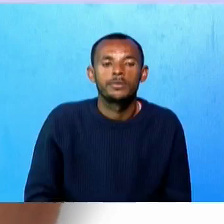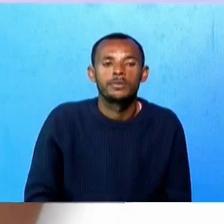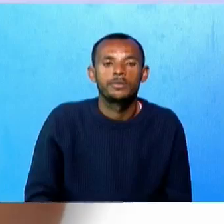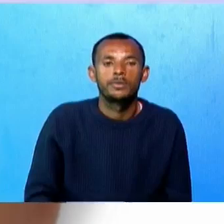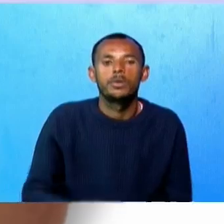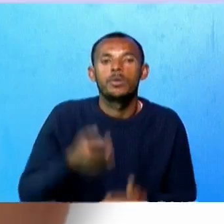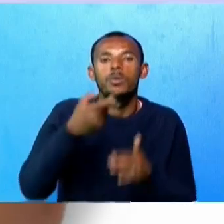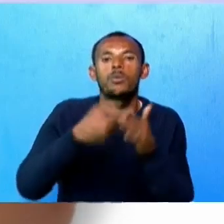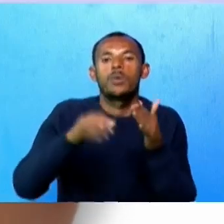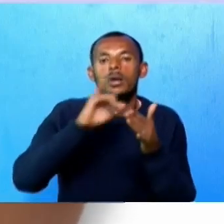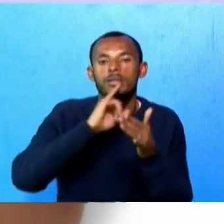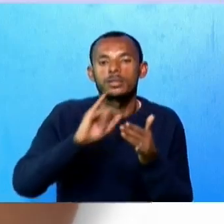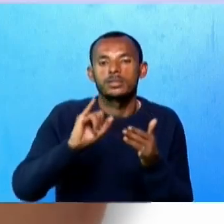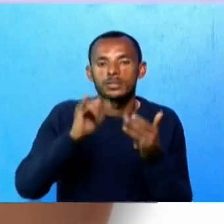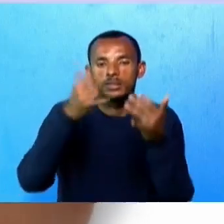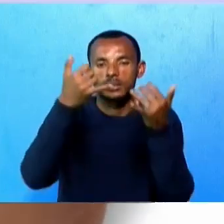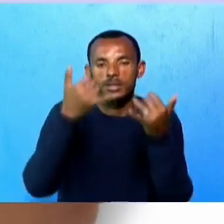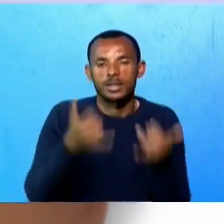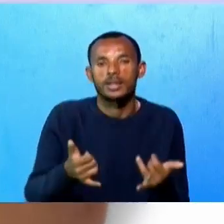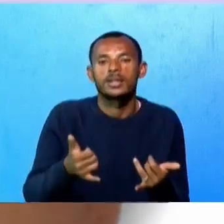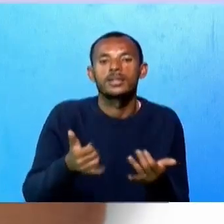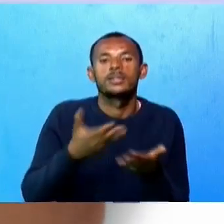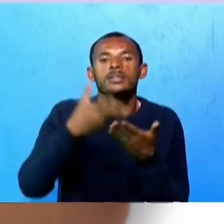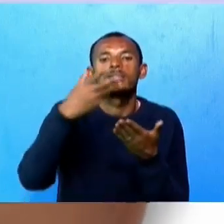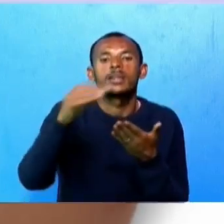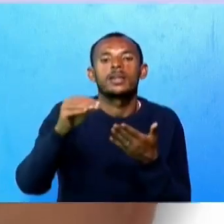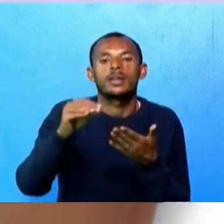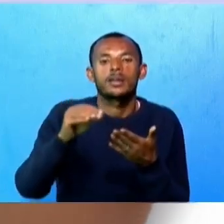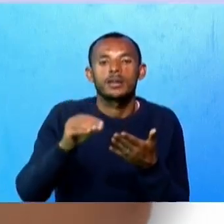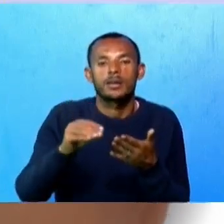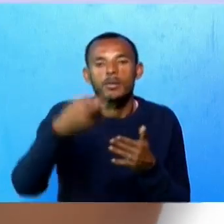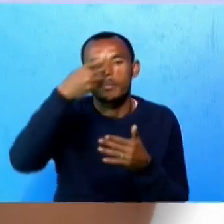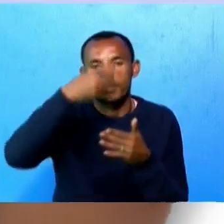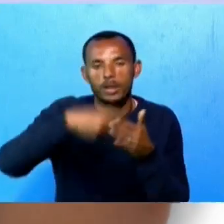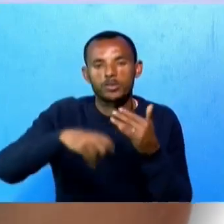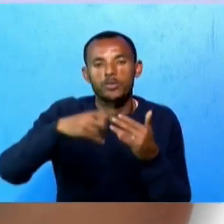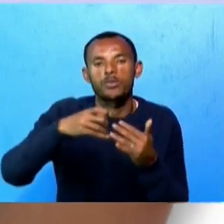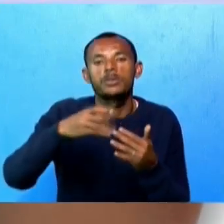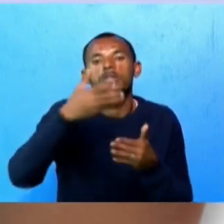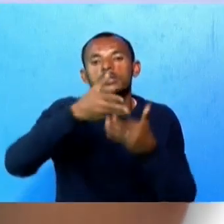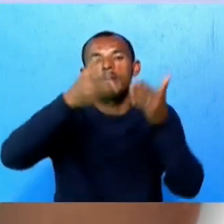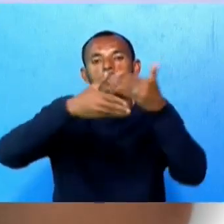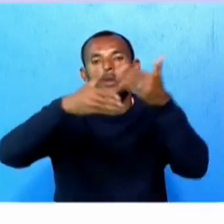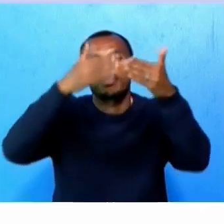what is the current selling price of the apartment?